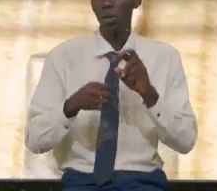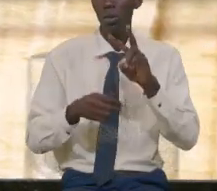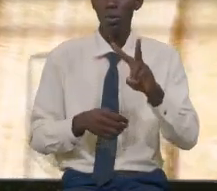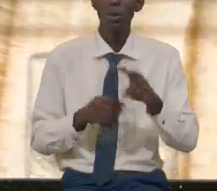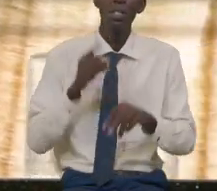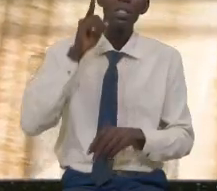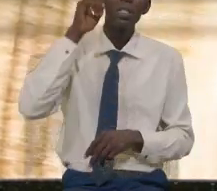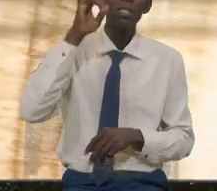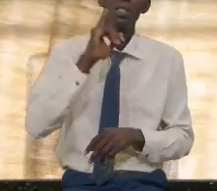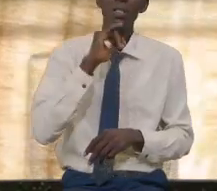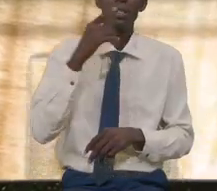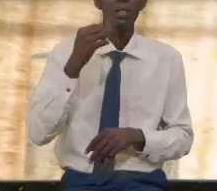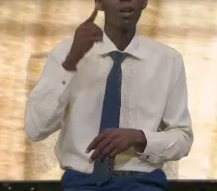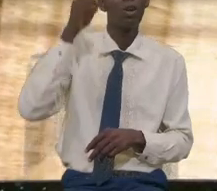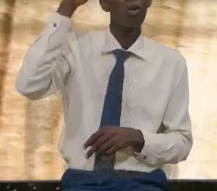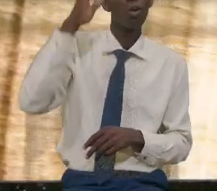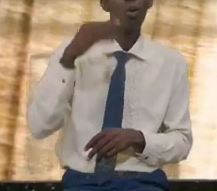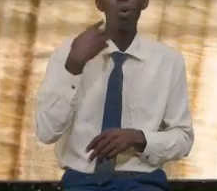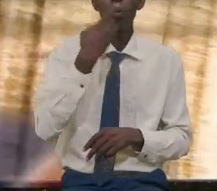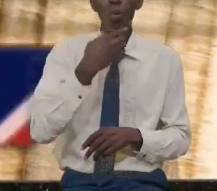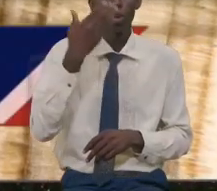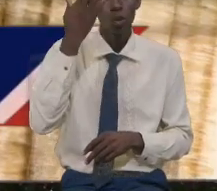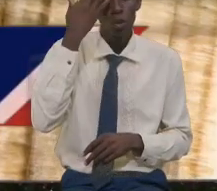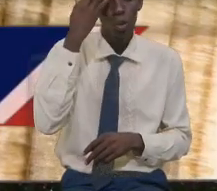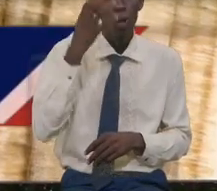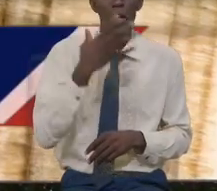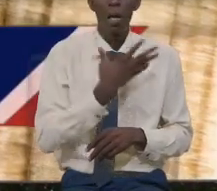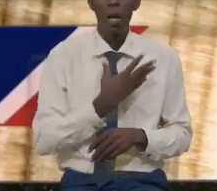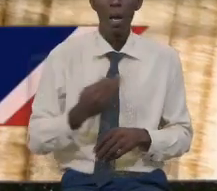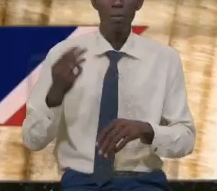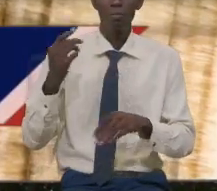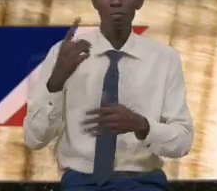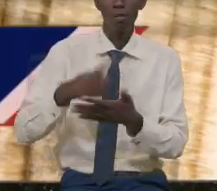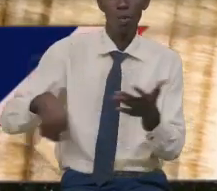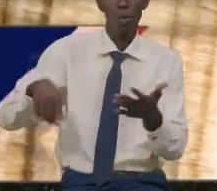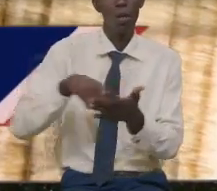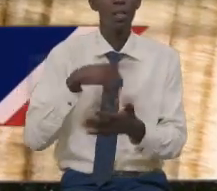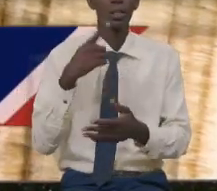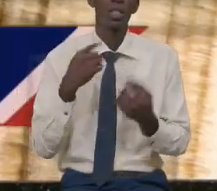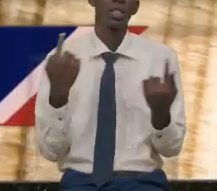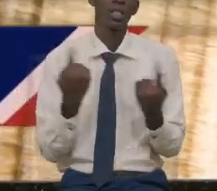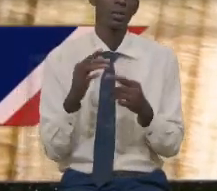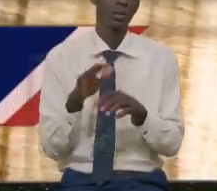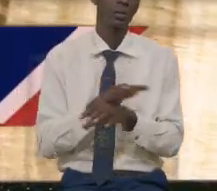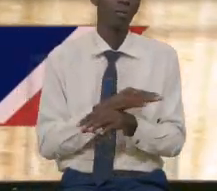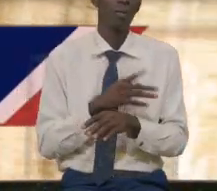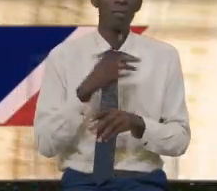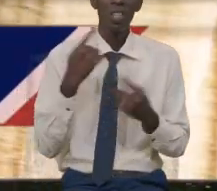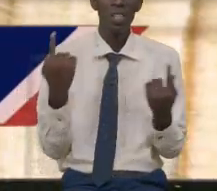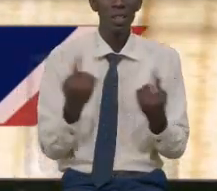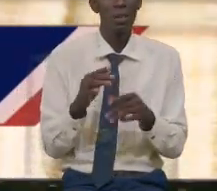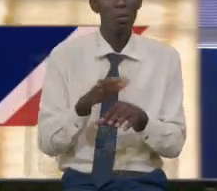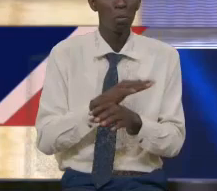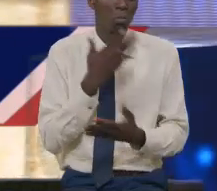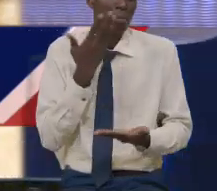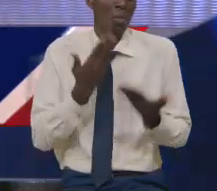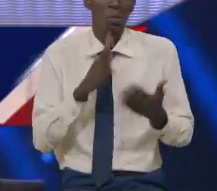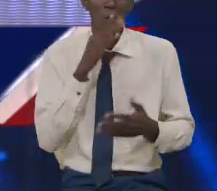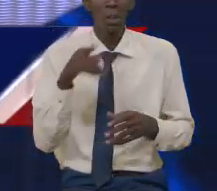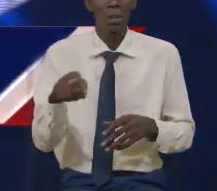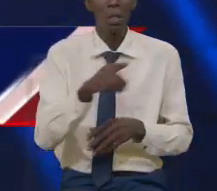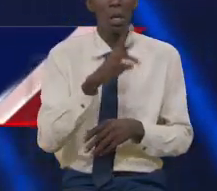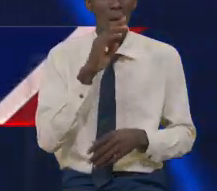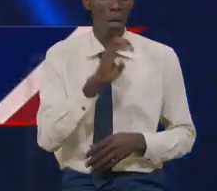the God who knows and rebukes the sinful. The sinful, whether they are emperors or